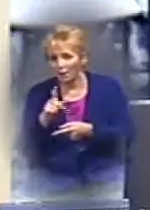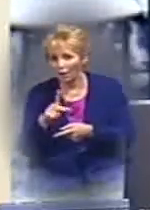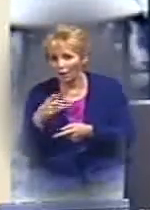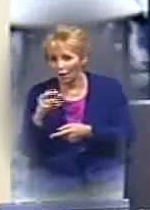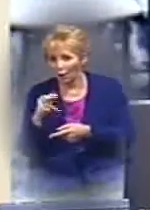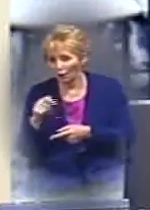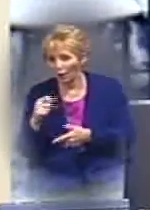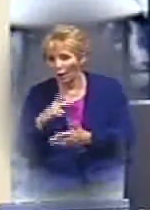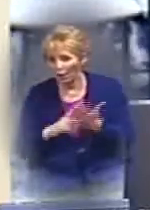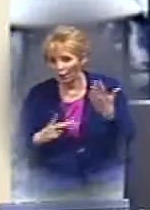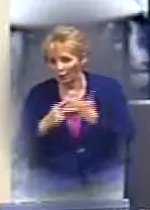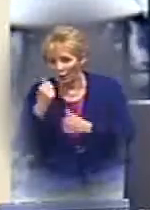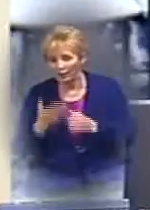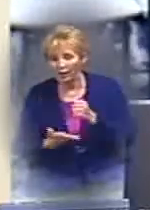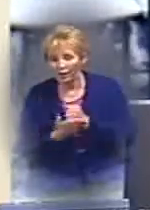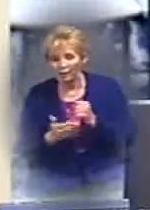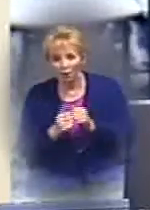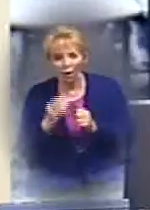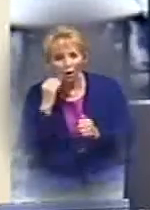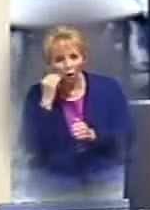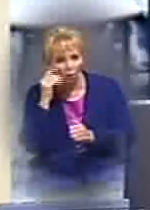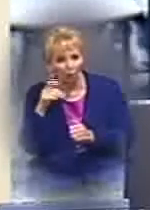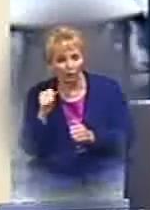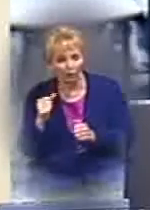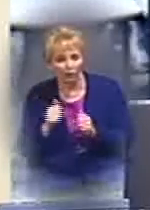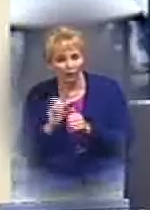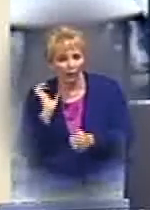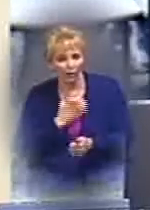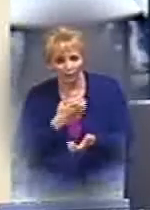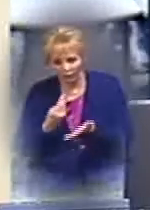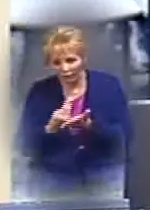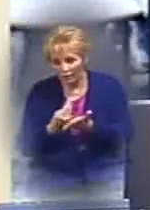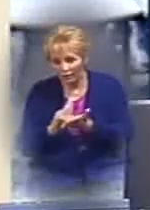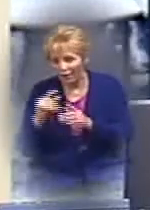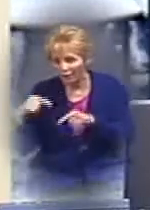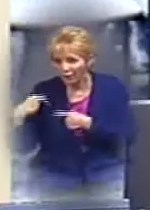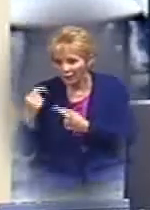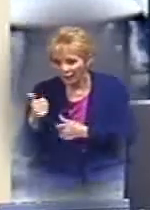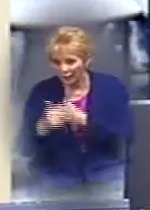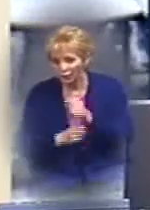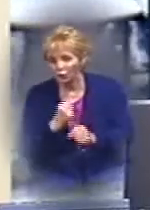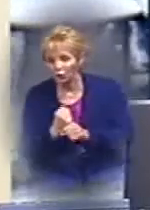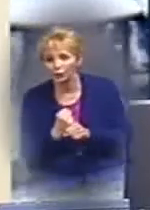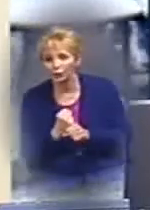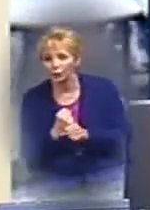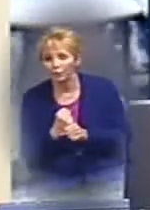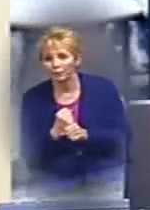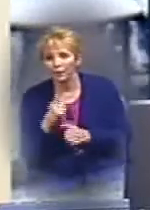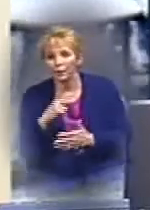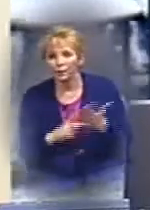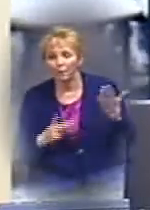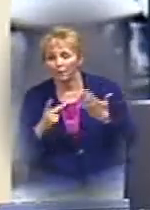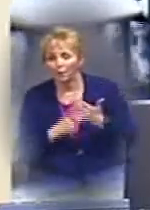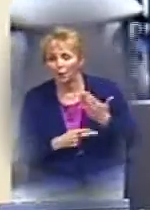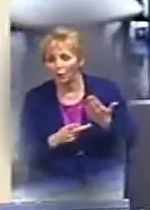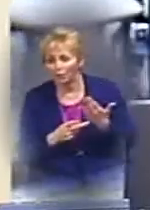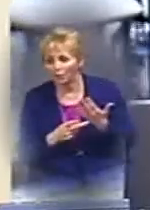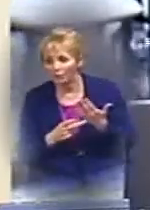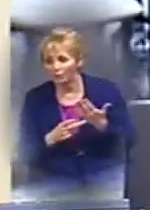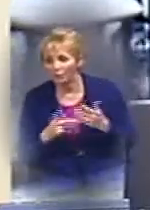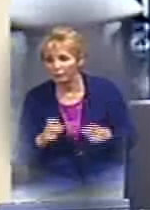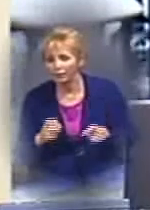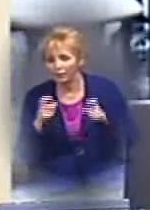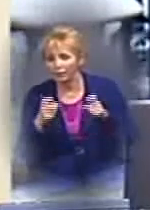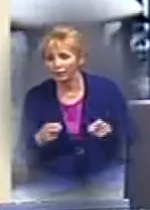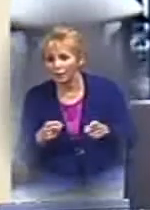have assisted the homeless through some of our funding. Over the past 10 years, the program has